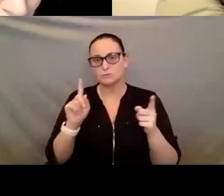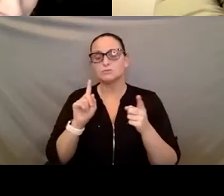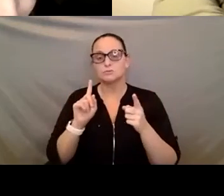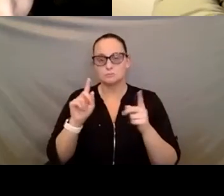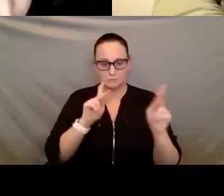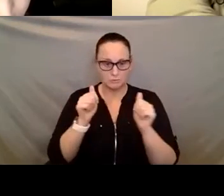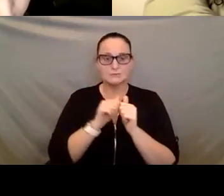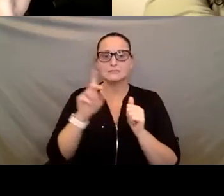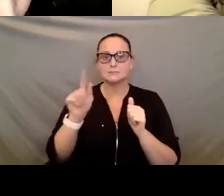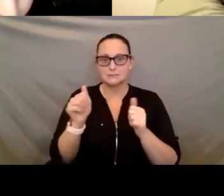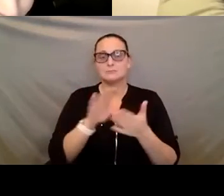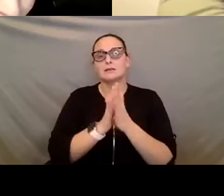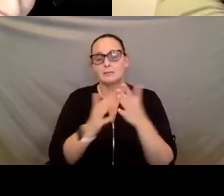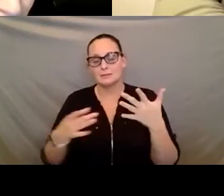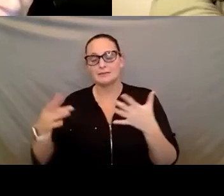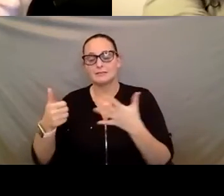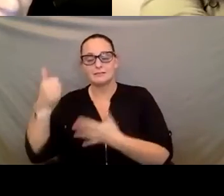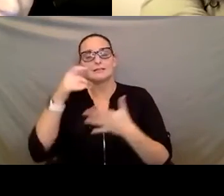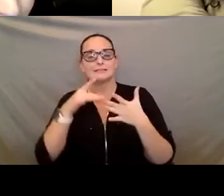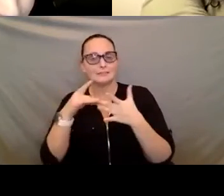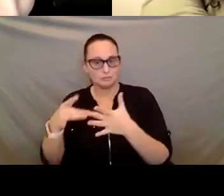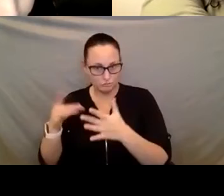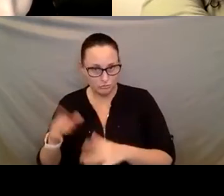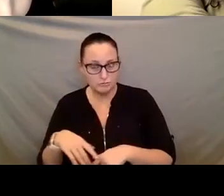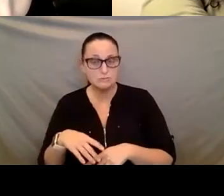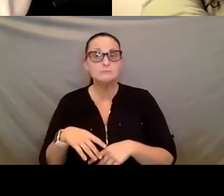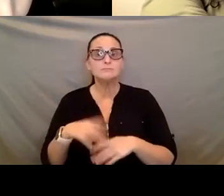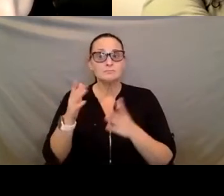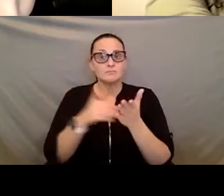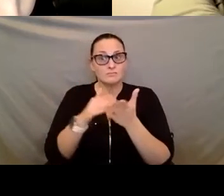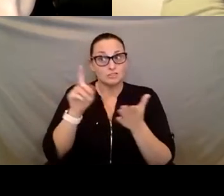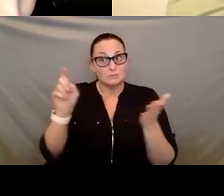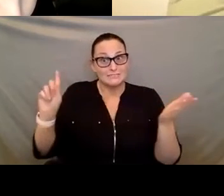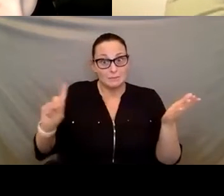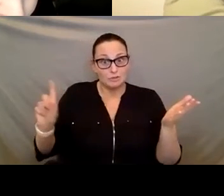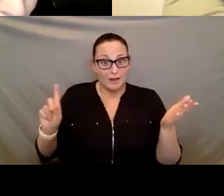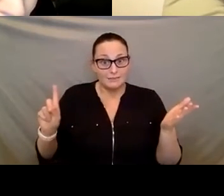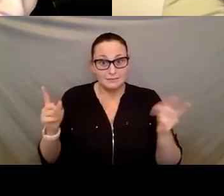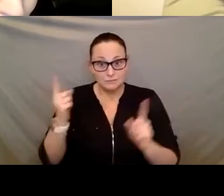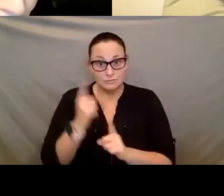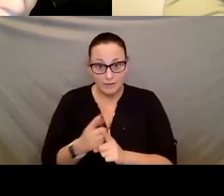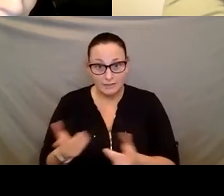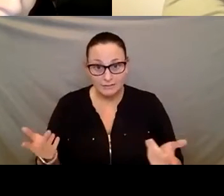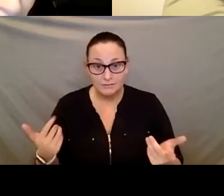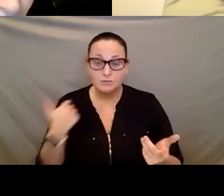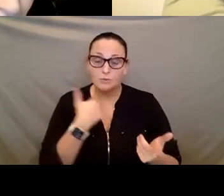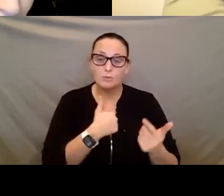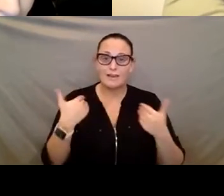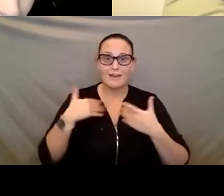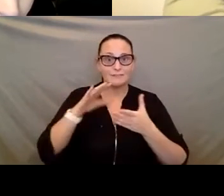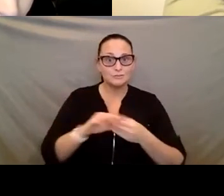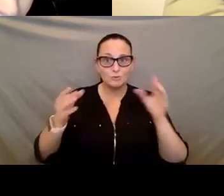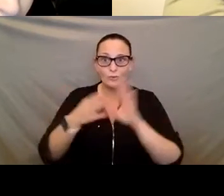with disabilities into leadership. And often those should be Democrats, right? And we have a story to